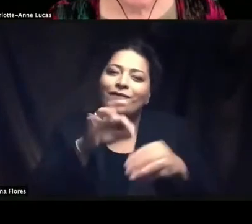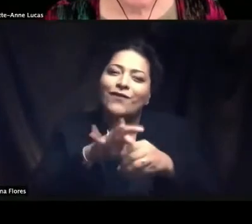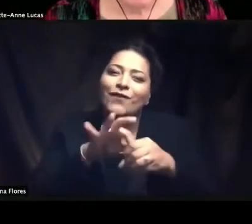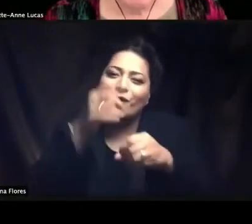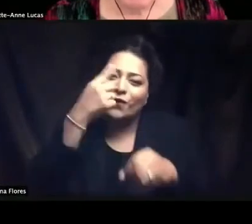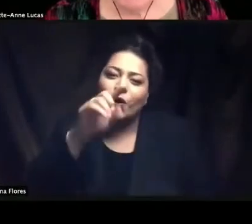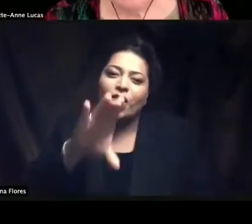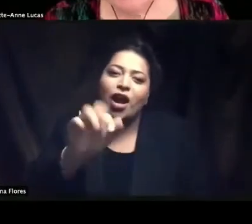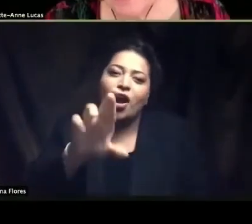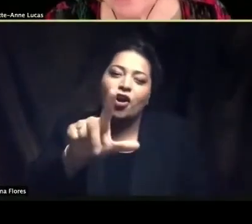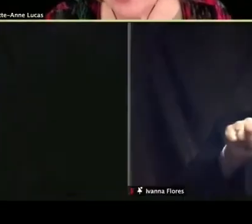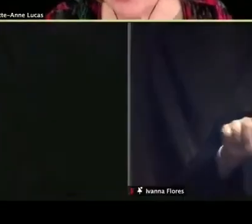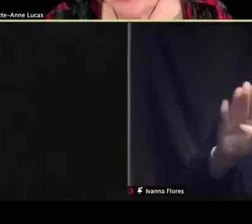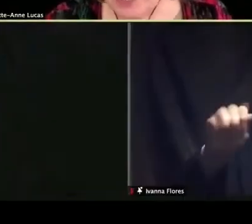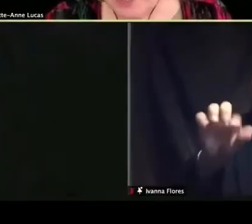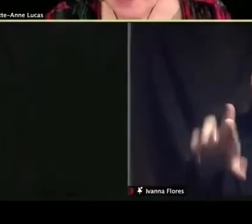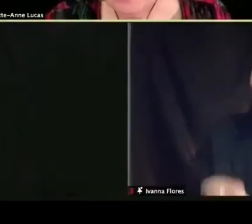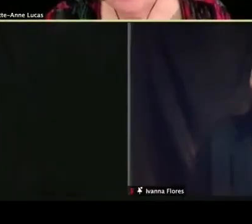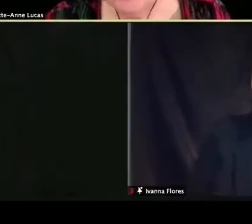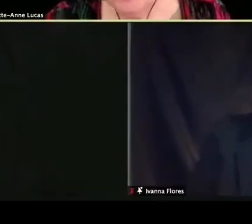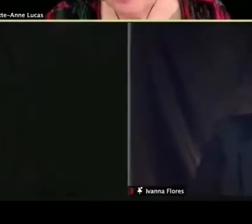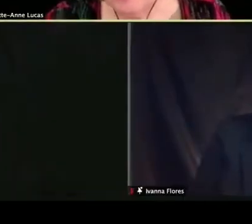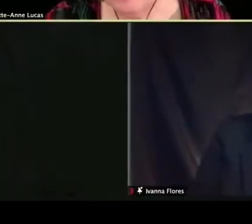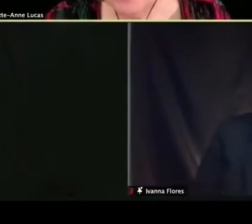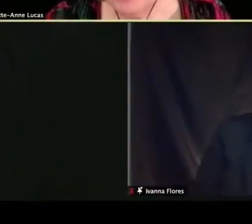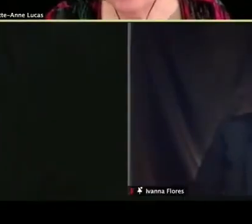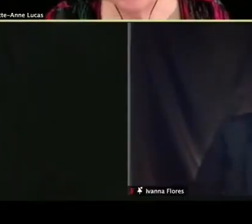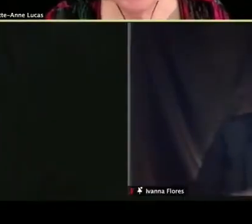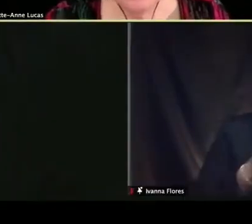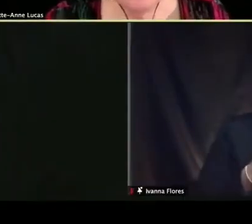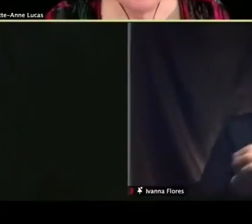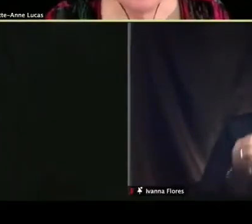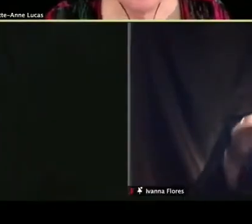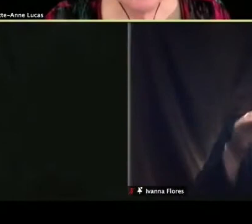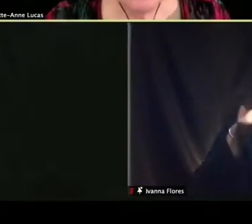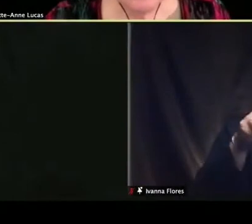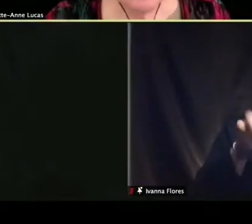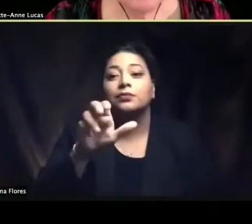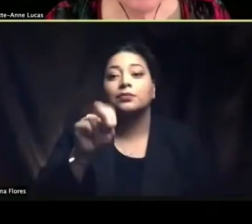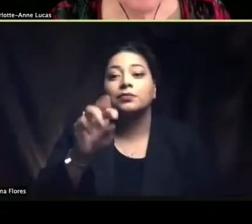D2. Thank you. And Jalen McKee-Rodriquez?